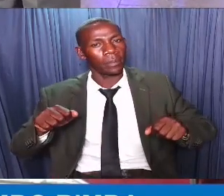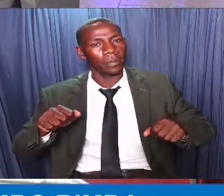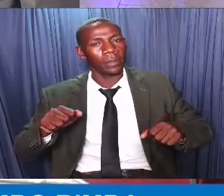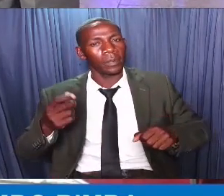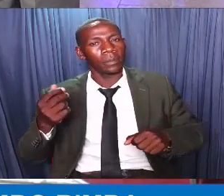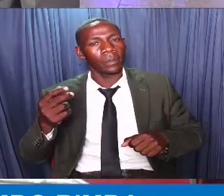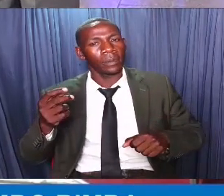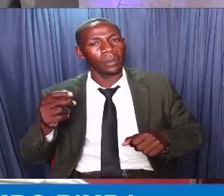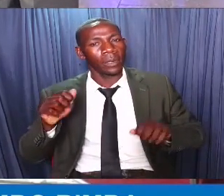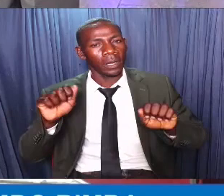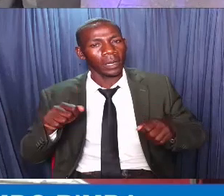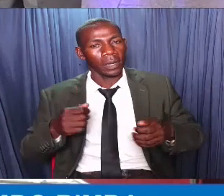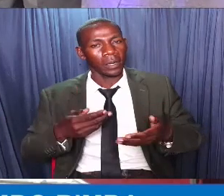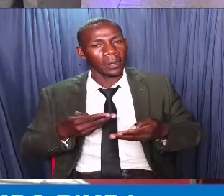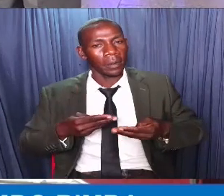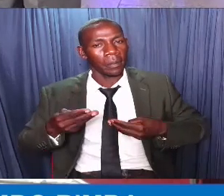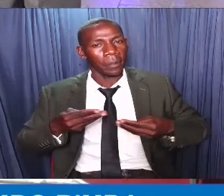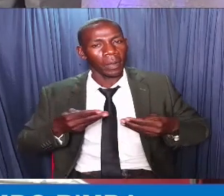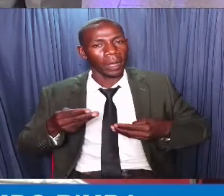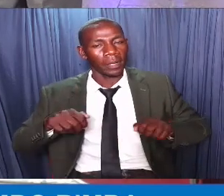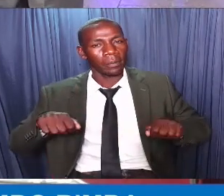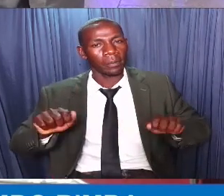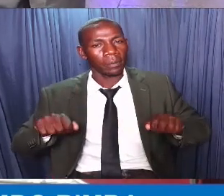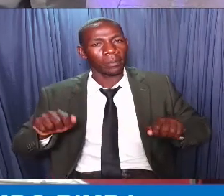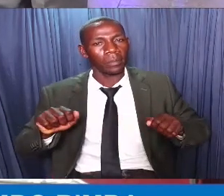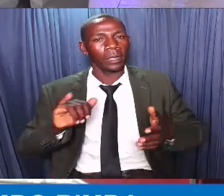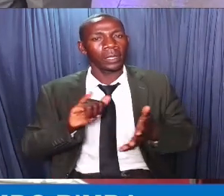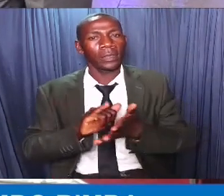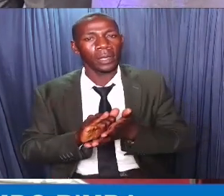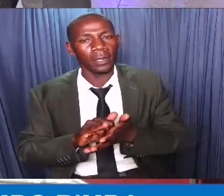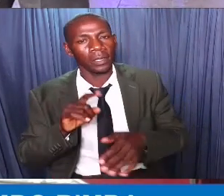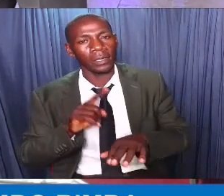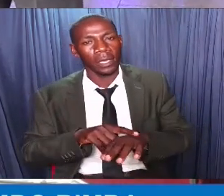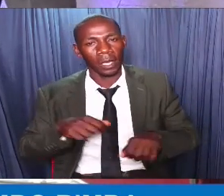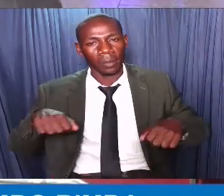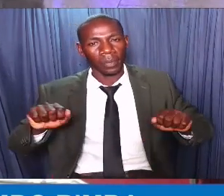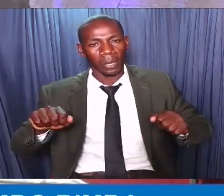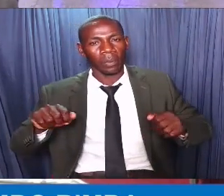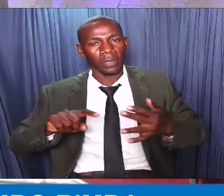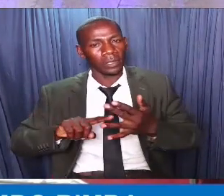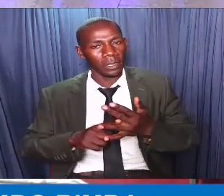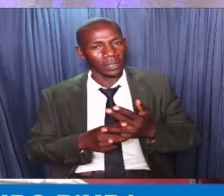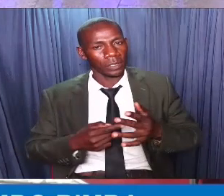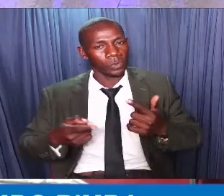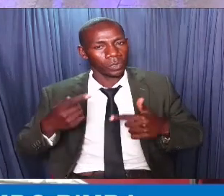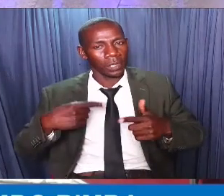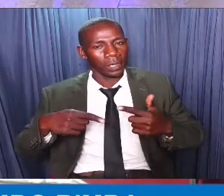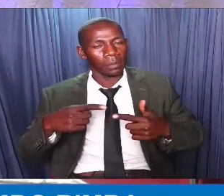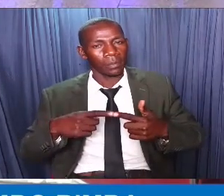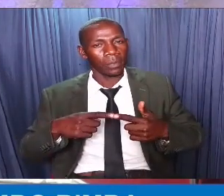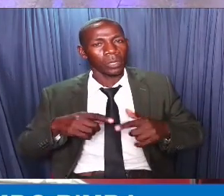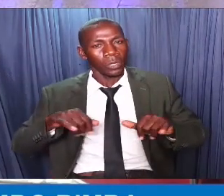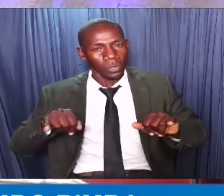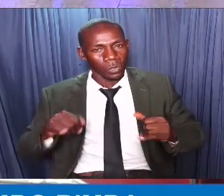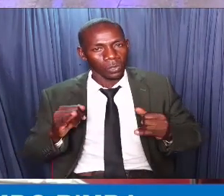balance iweza pata pikipiki. And I see the balance is enough for the wakati motorbike. Wakati huo ndio zimeanza kutokezea haujini. That time the haujini was made the new make.